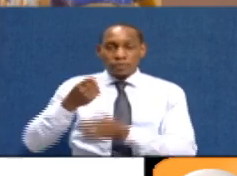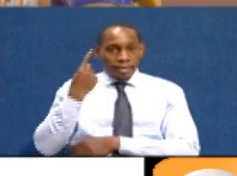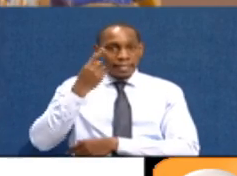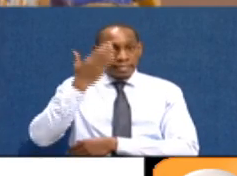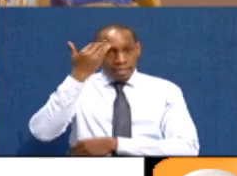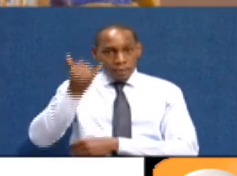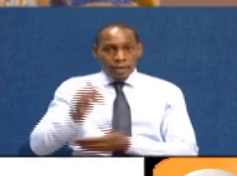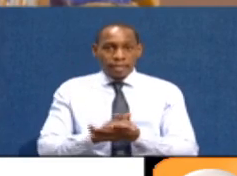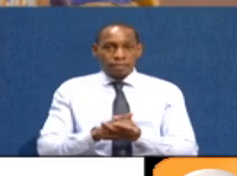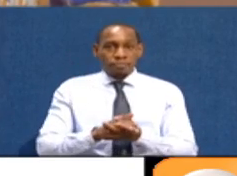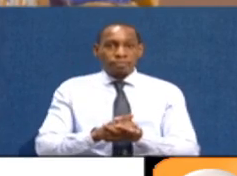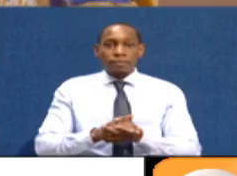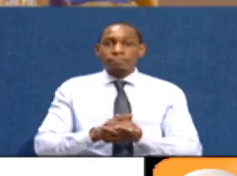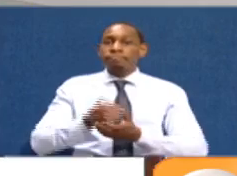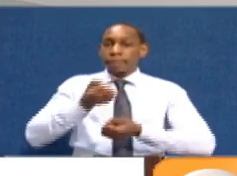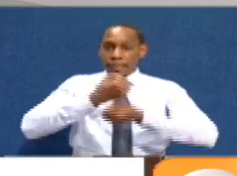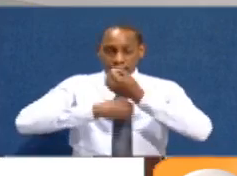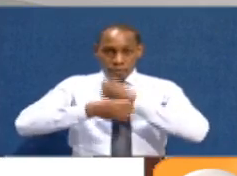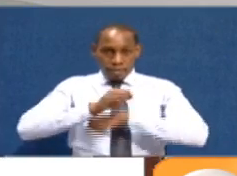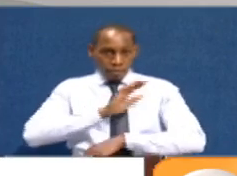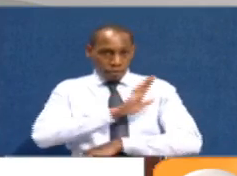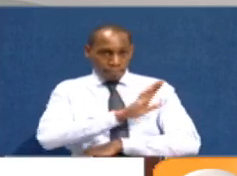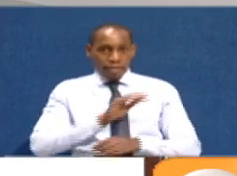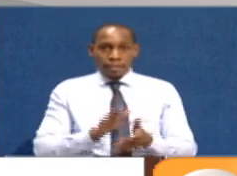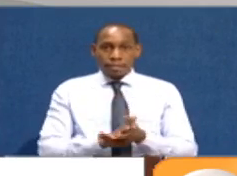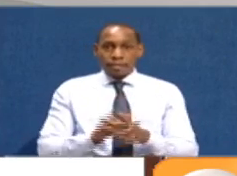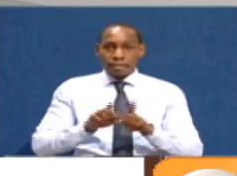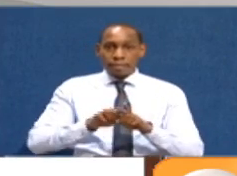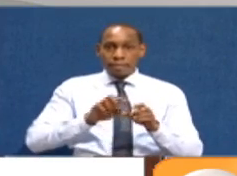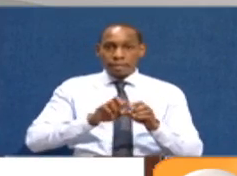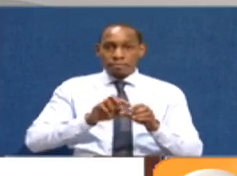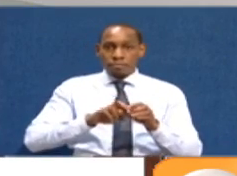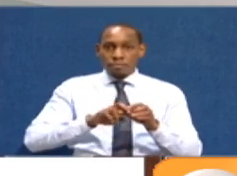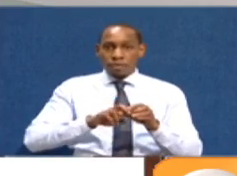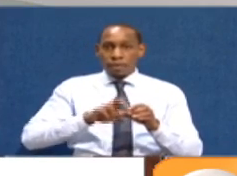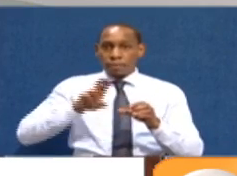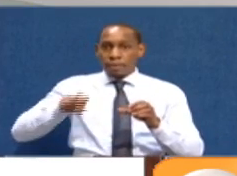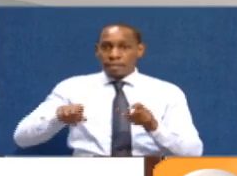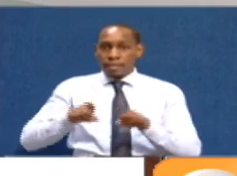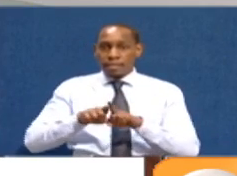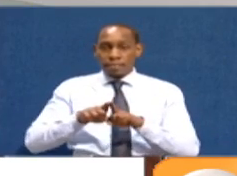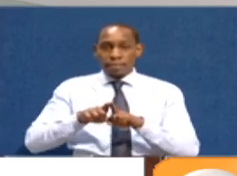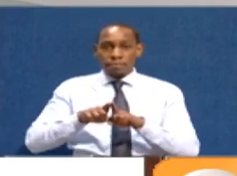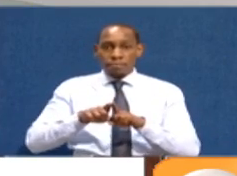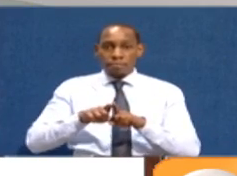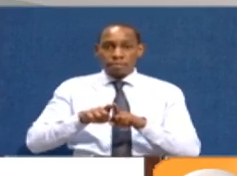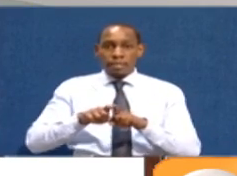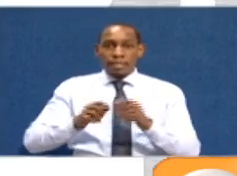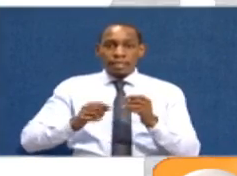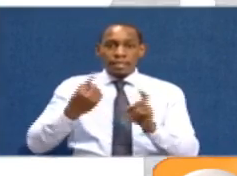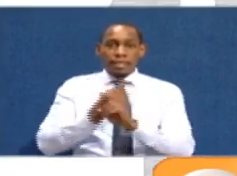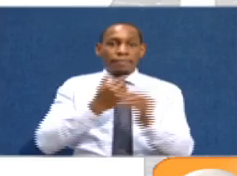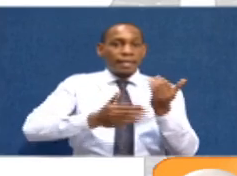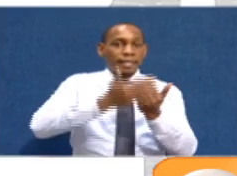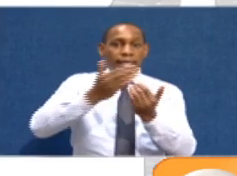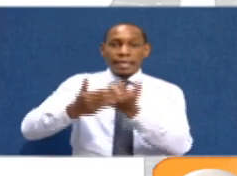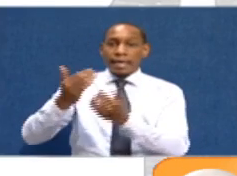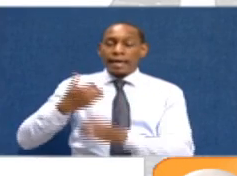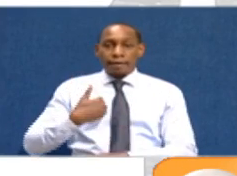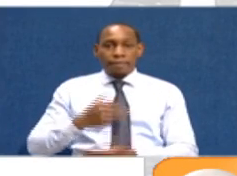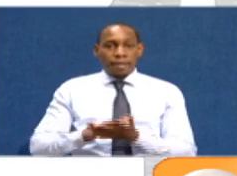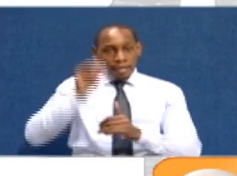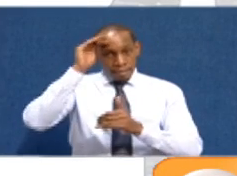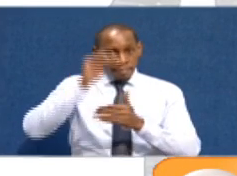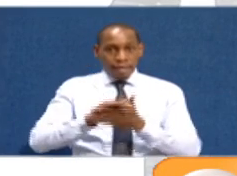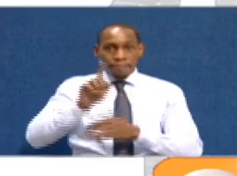he feels the way he does. Mm-hmm. And, you know, if he walks out or if I walk out, we get different treatment. And I don't believe that should happen